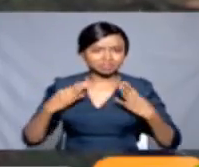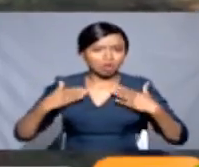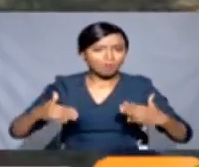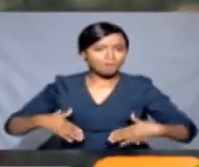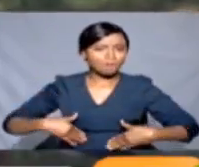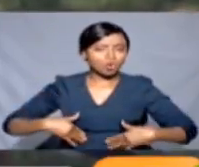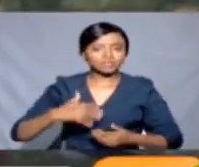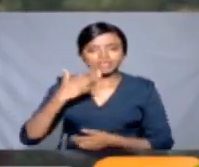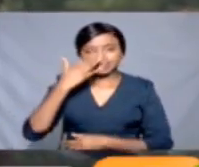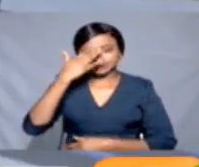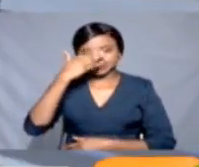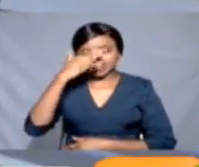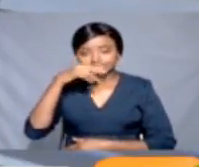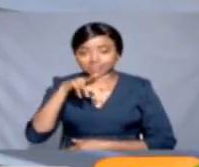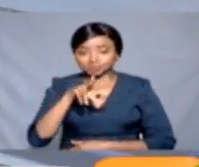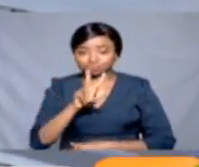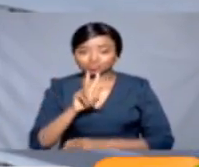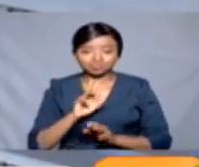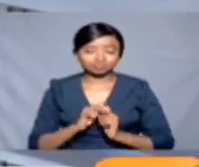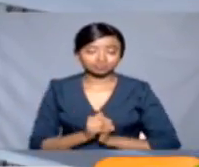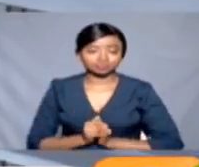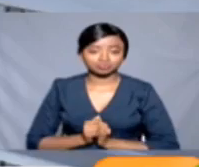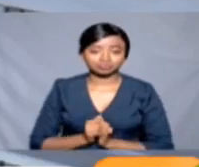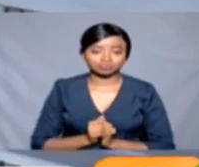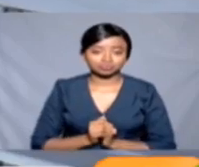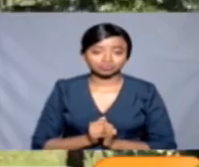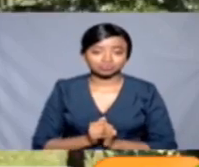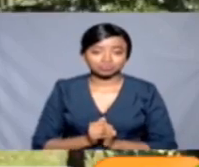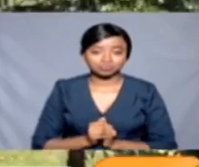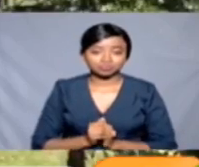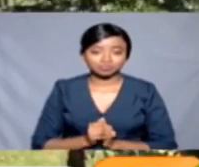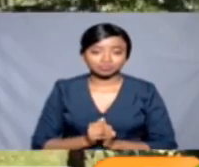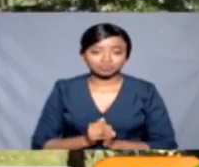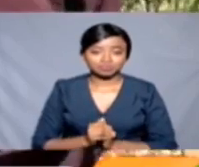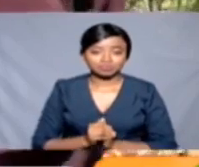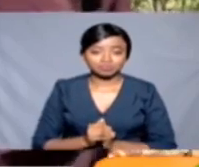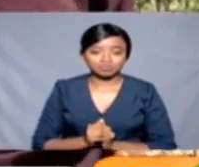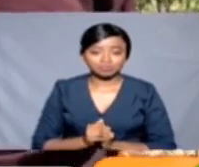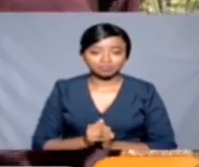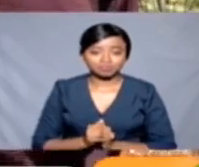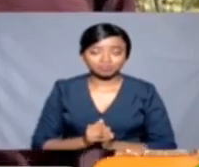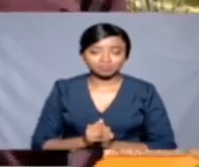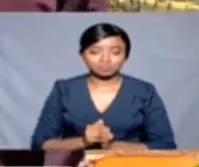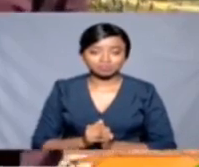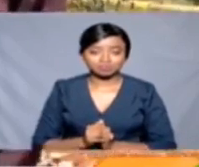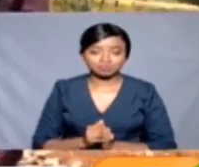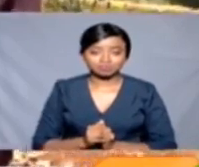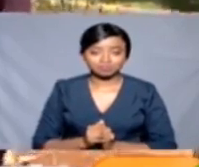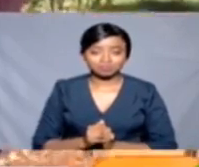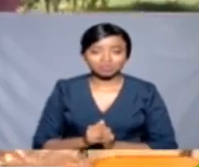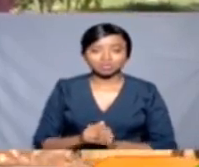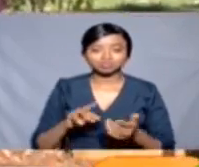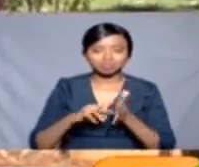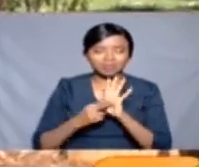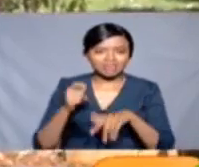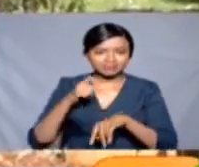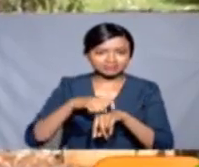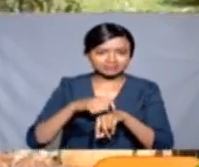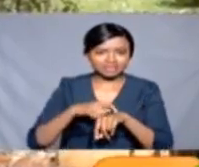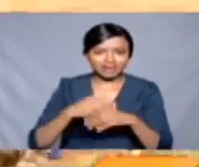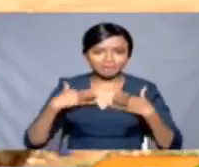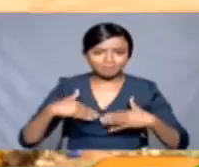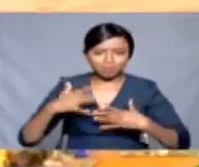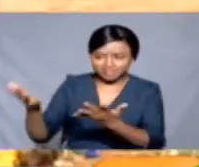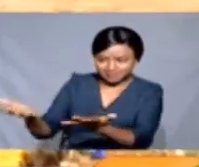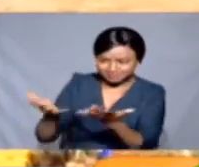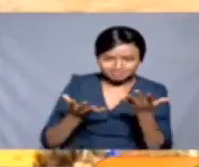kuzaliwa paka mwaka 7, hatuchomi. Tunazikanga. Kama hiko wakati ni tuliletewa hapa kwa coffin,